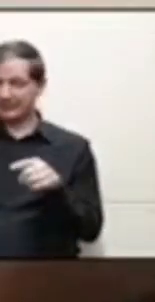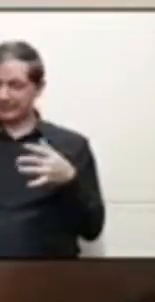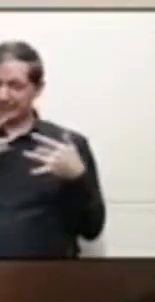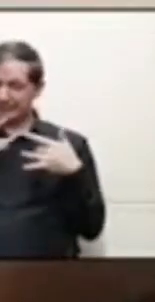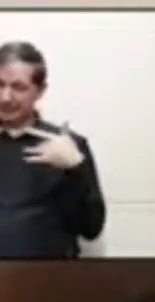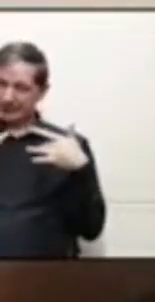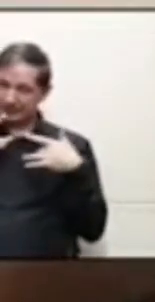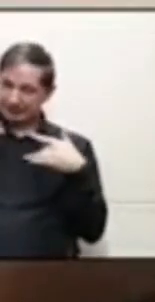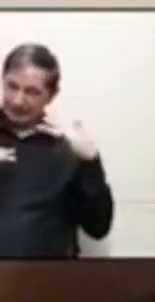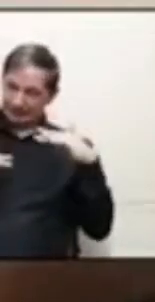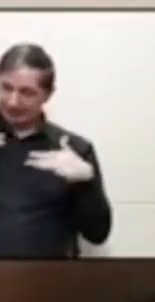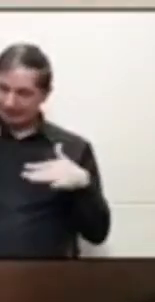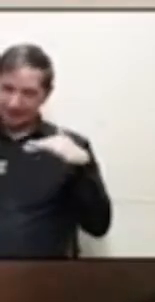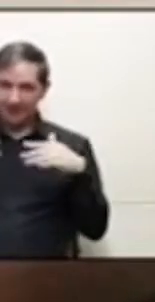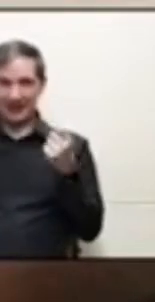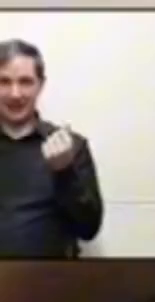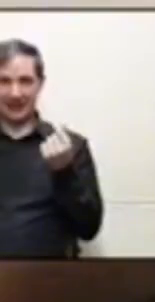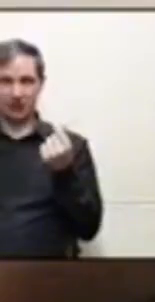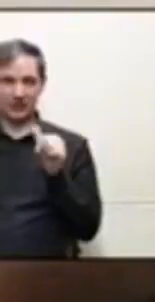uncertainty about financial